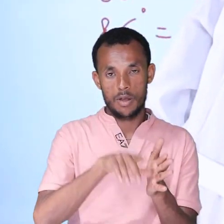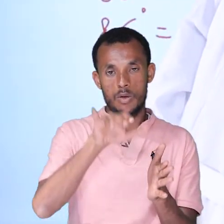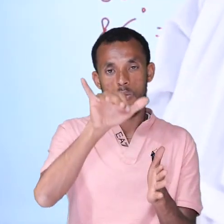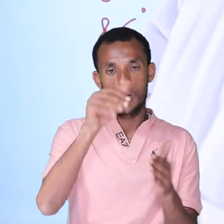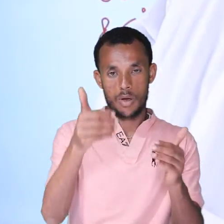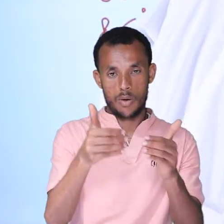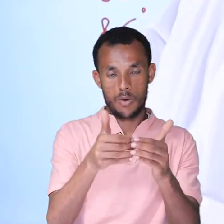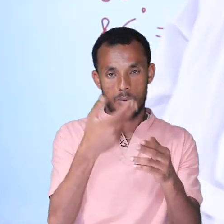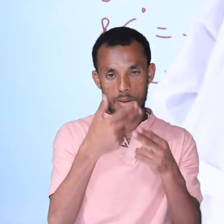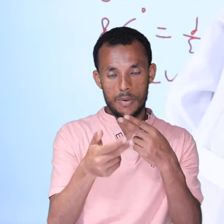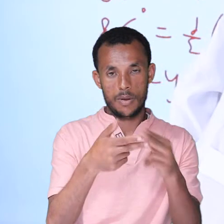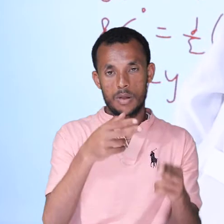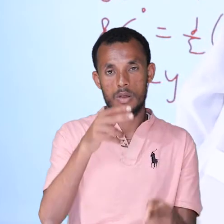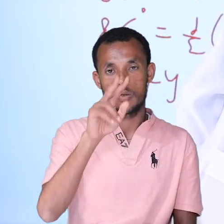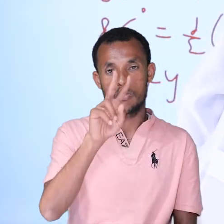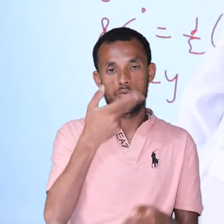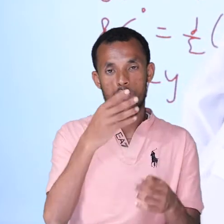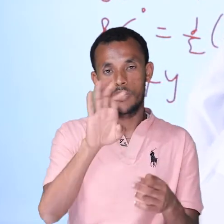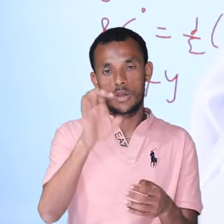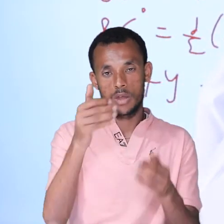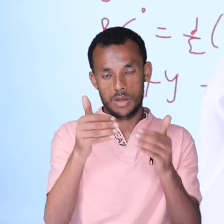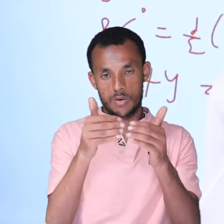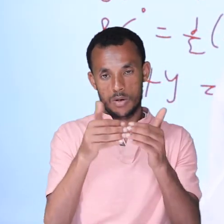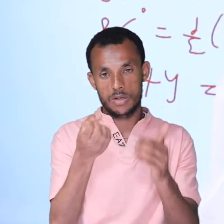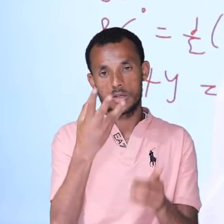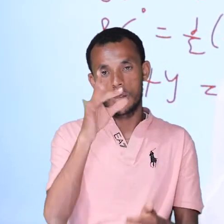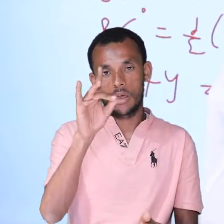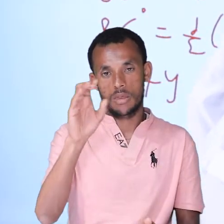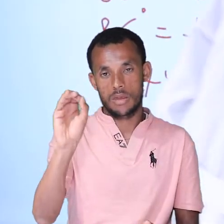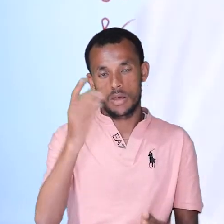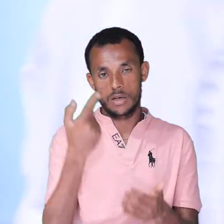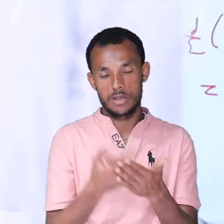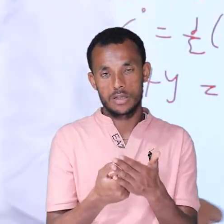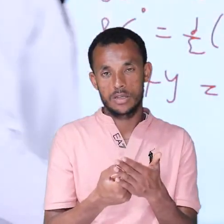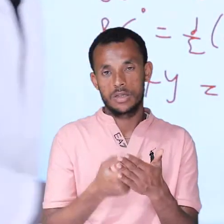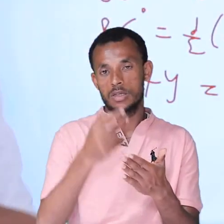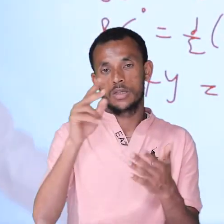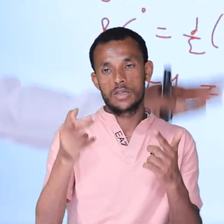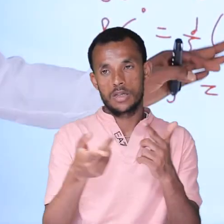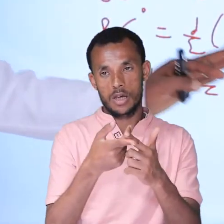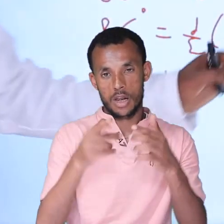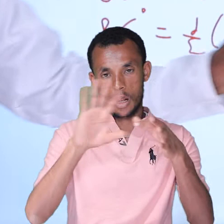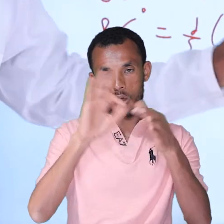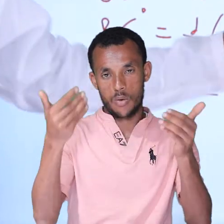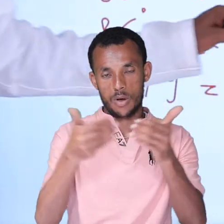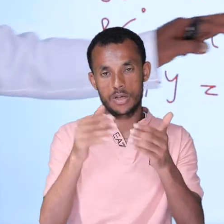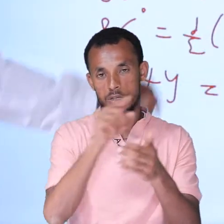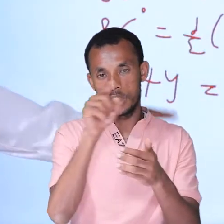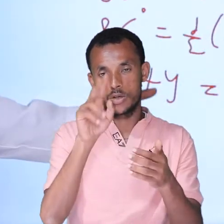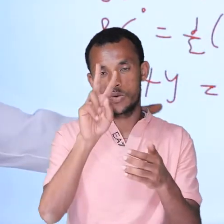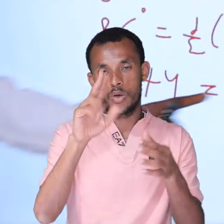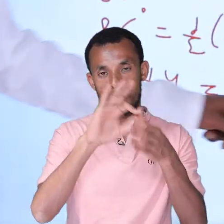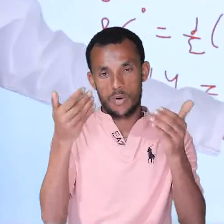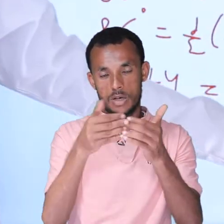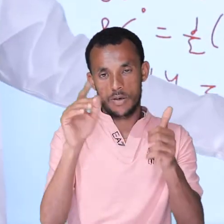equals multiplied by 240, it gives 80 degree. This is the second equation. There is two equations here.